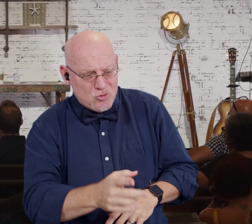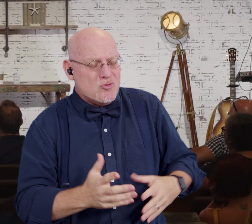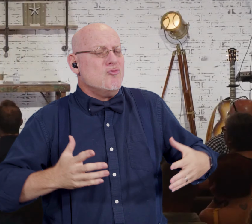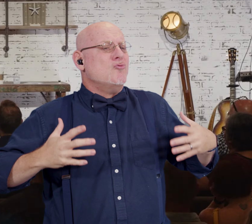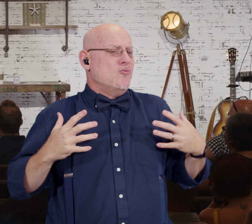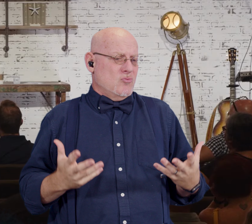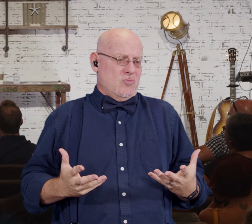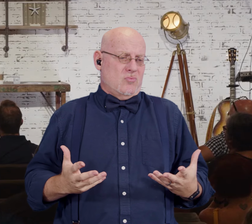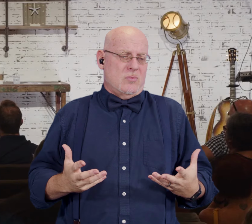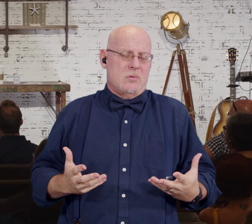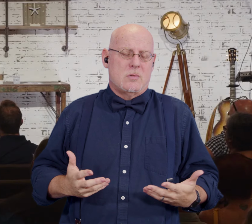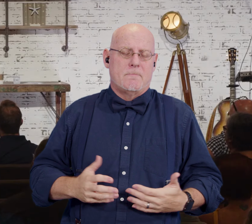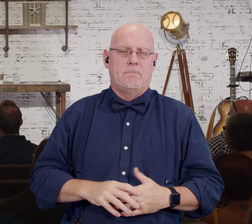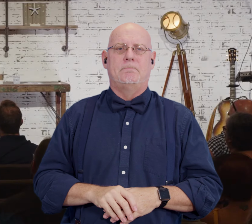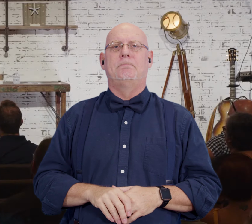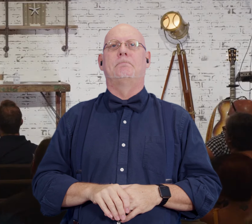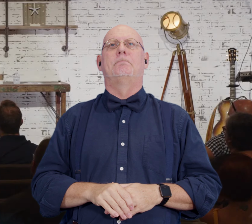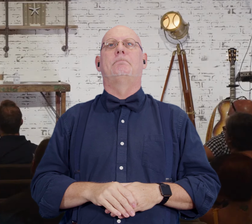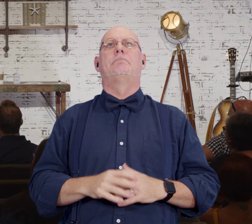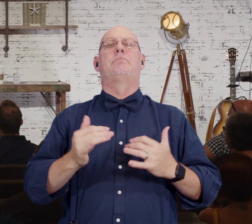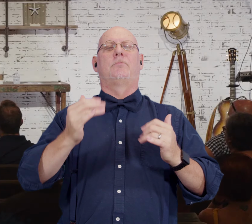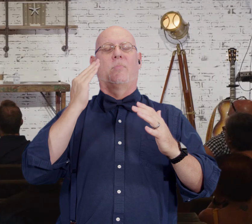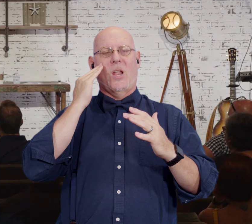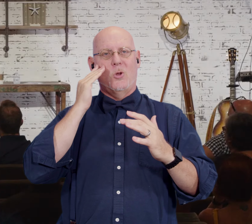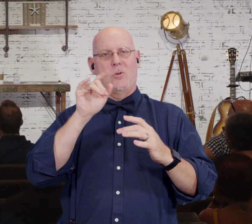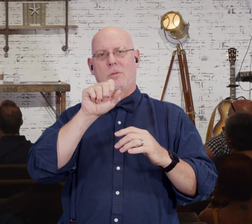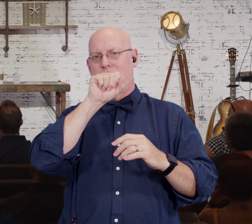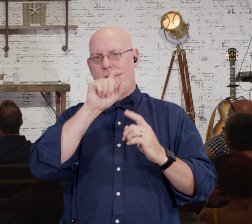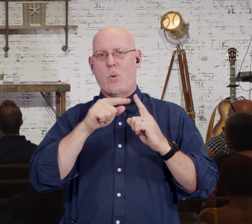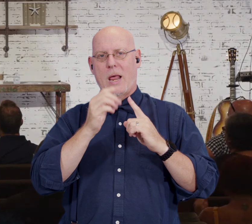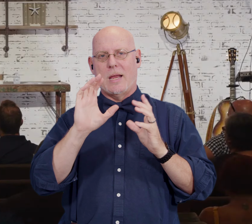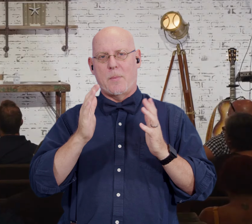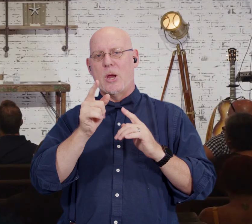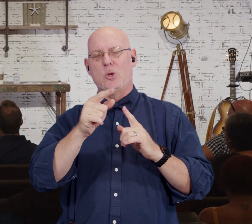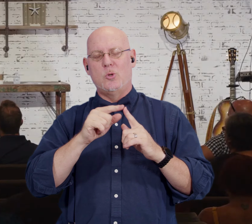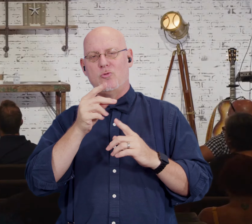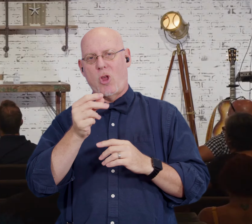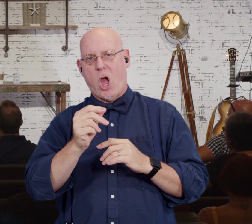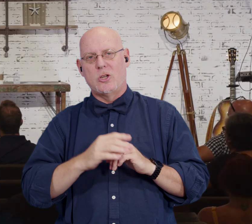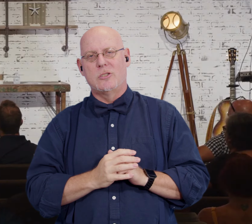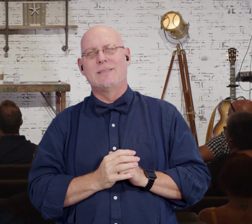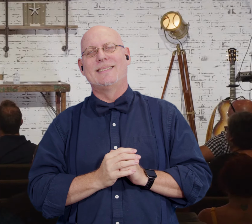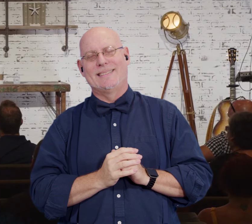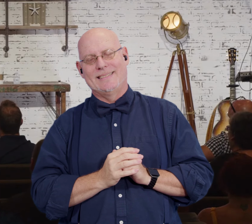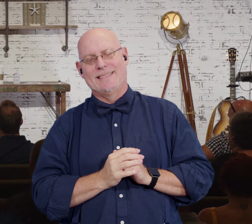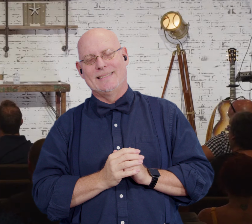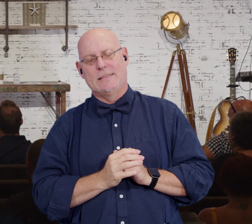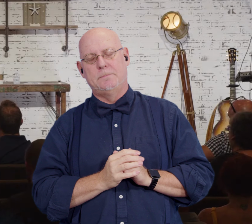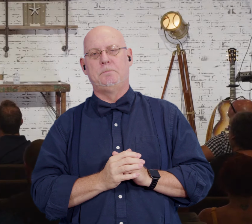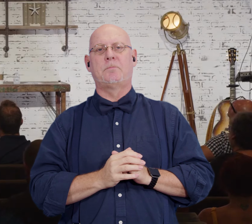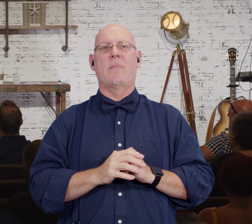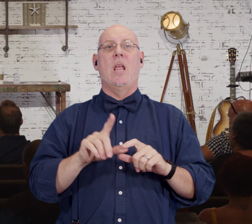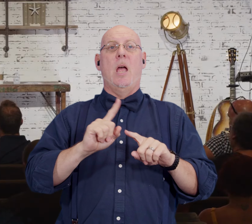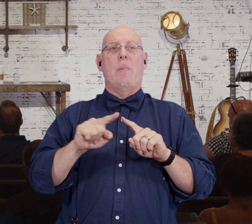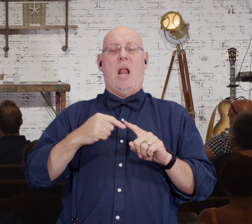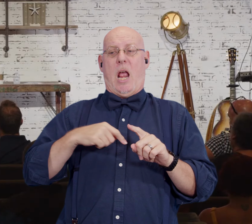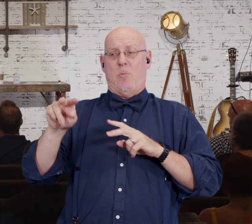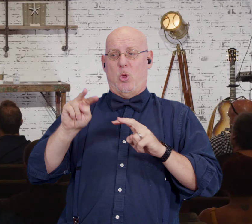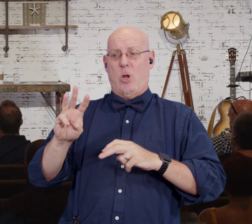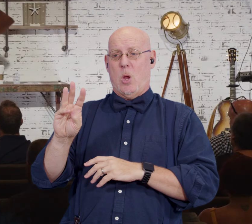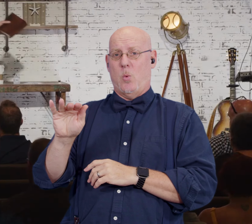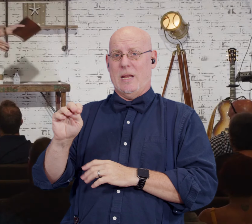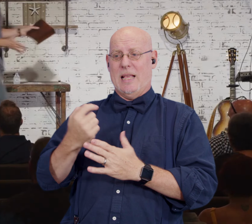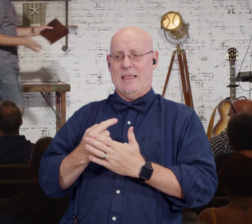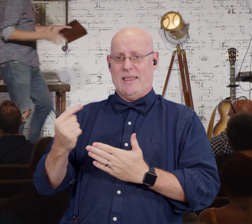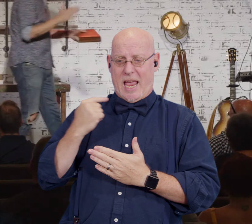you. Now, I know you guys love it when I compare you to Pomeranians, okay? But as I'm looking